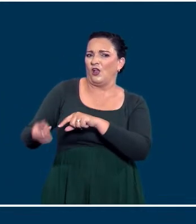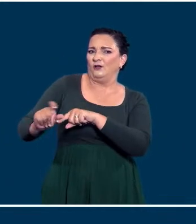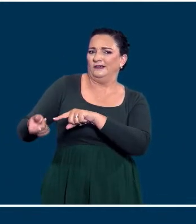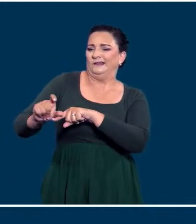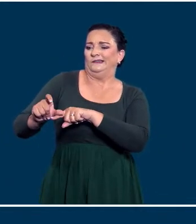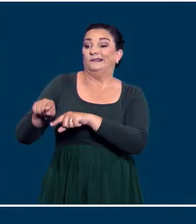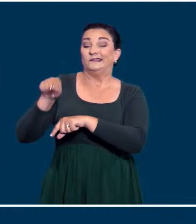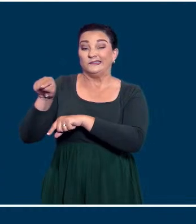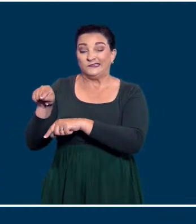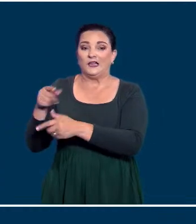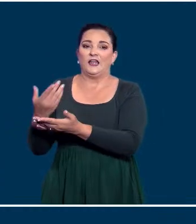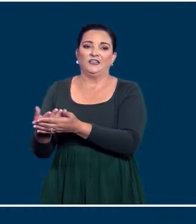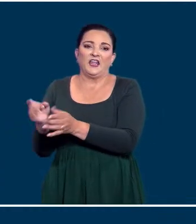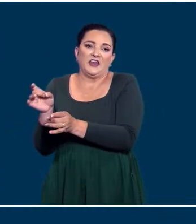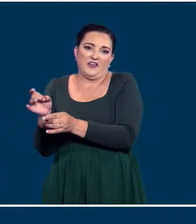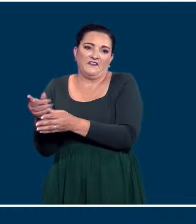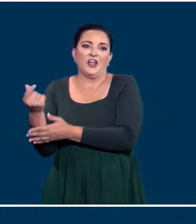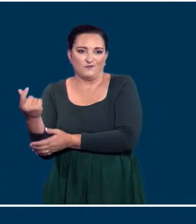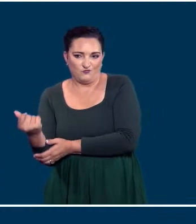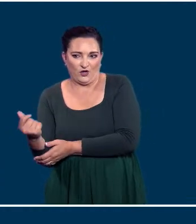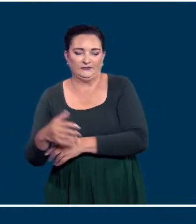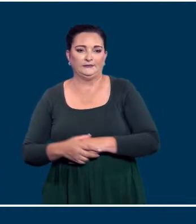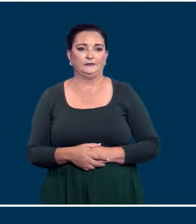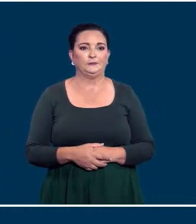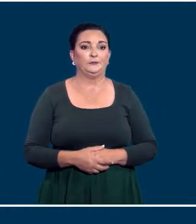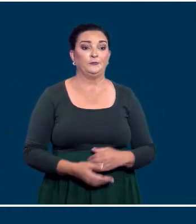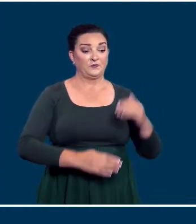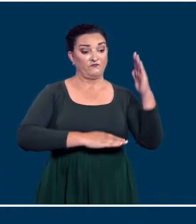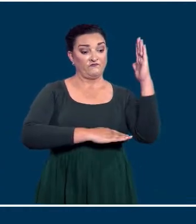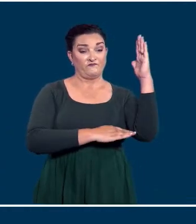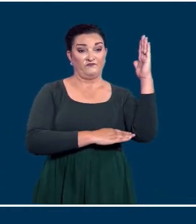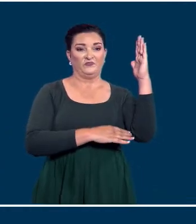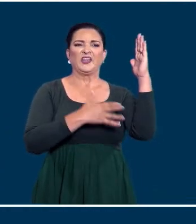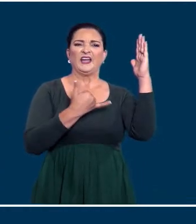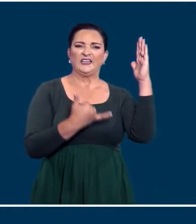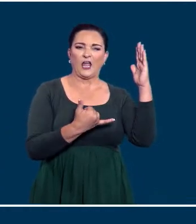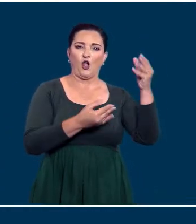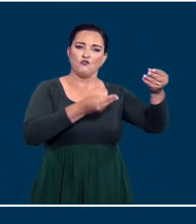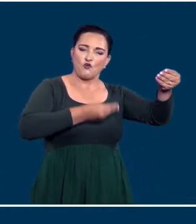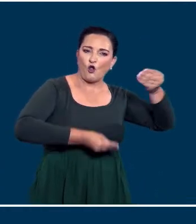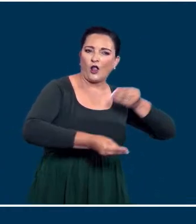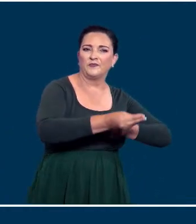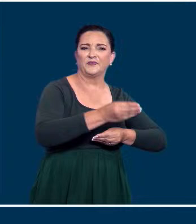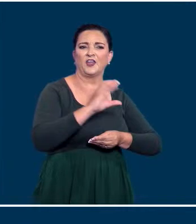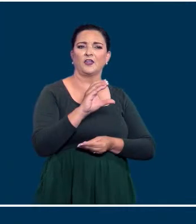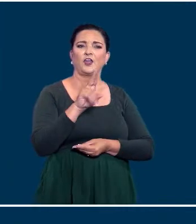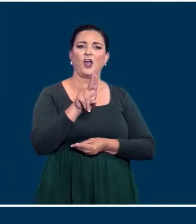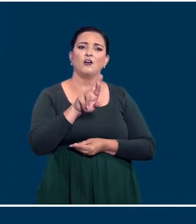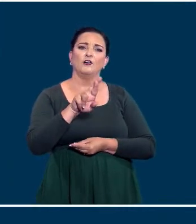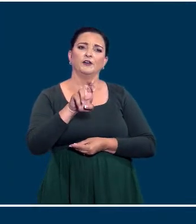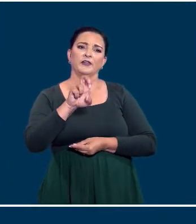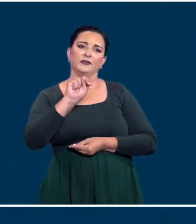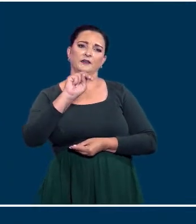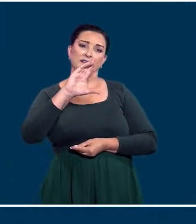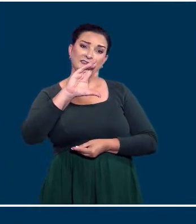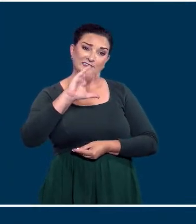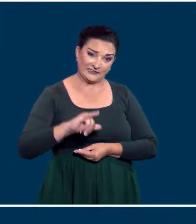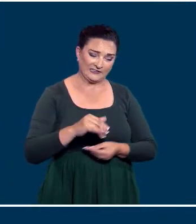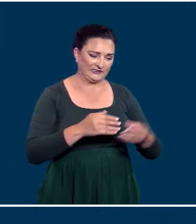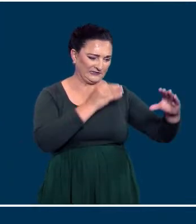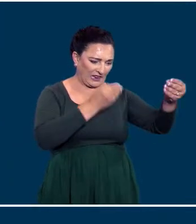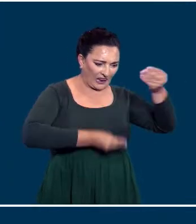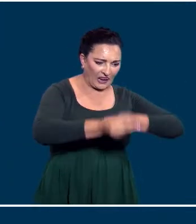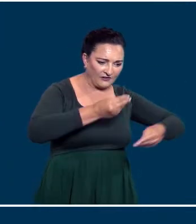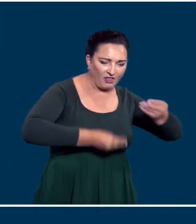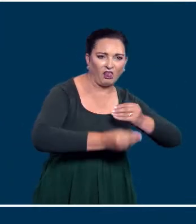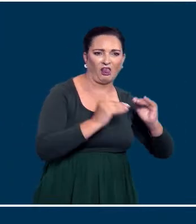a role by impacting on the currency level. So the policy operates in part through the